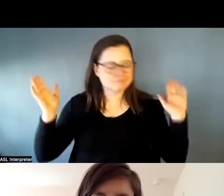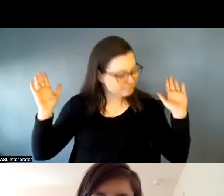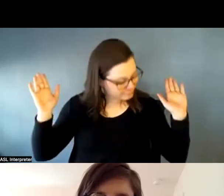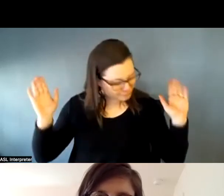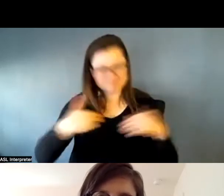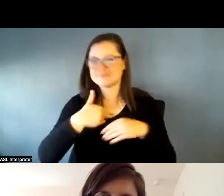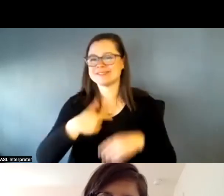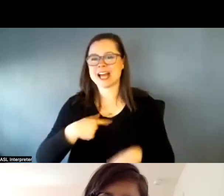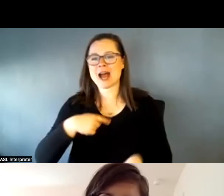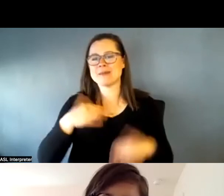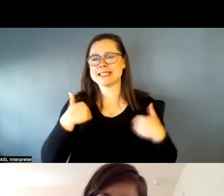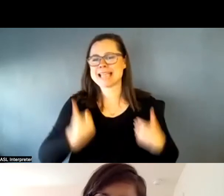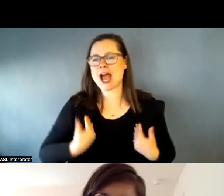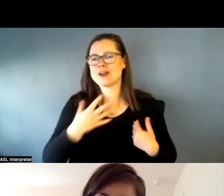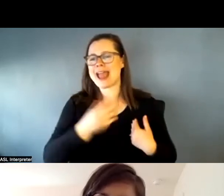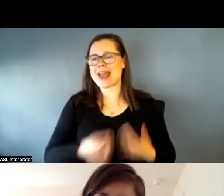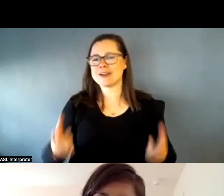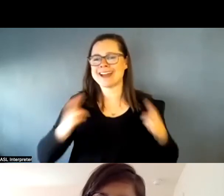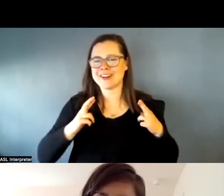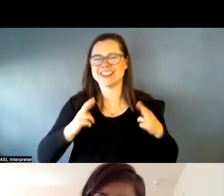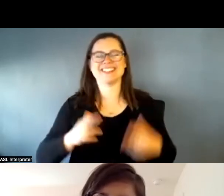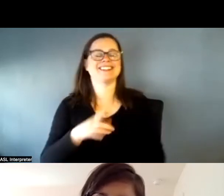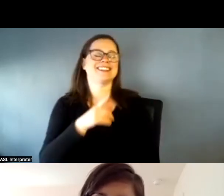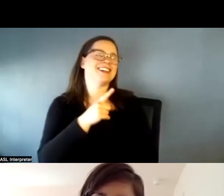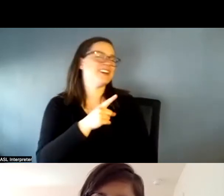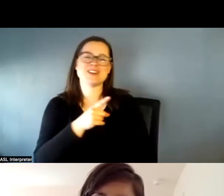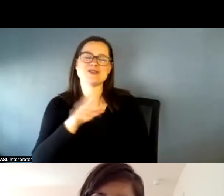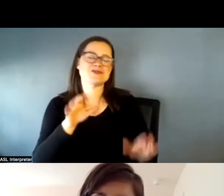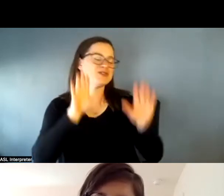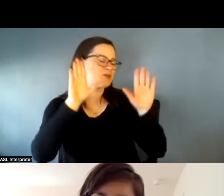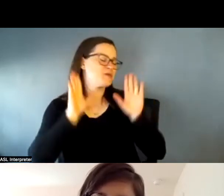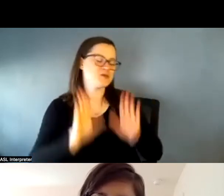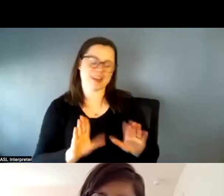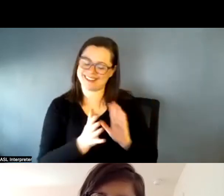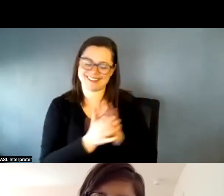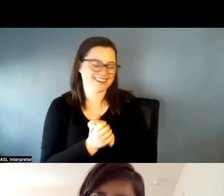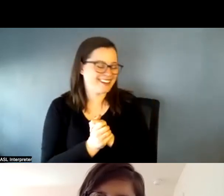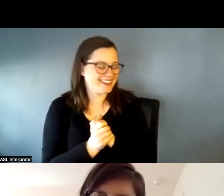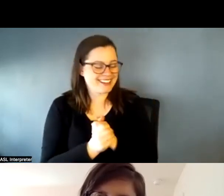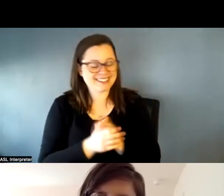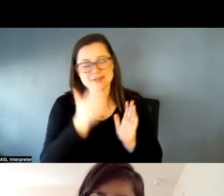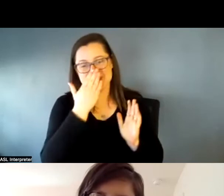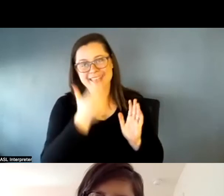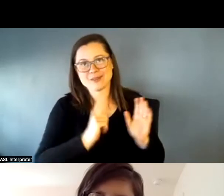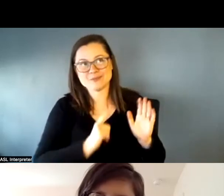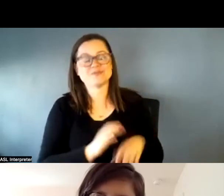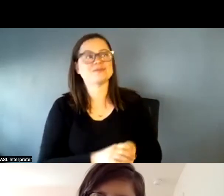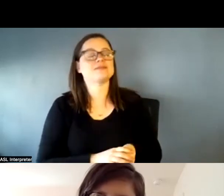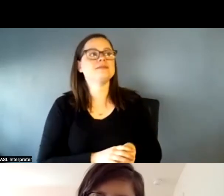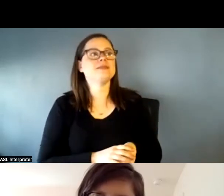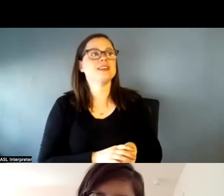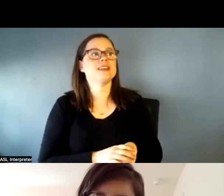retired. Okay, and you're doing so great. Thank you. No, I just would say that, that